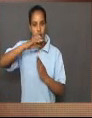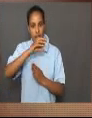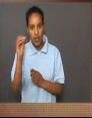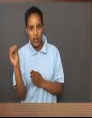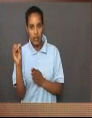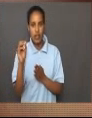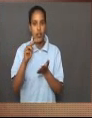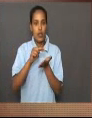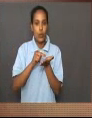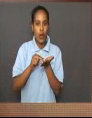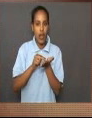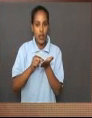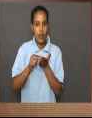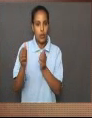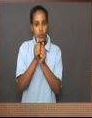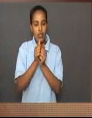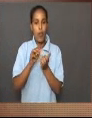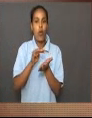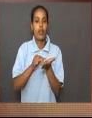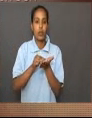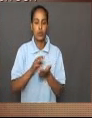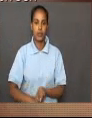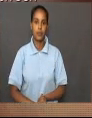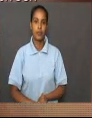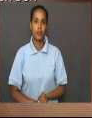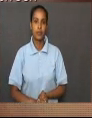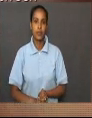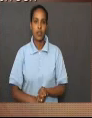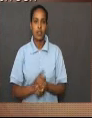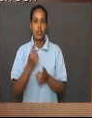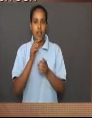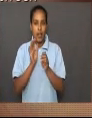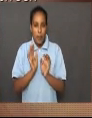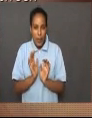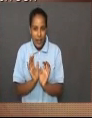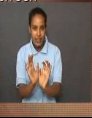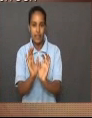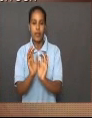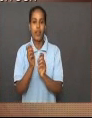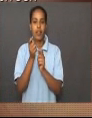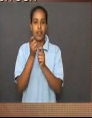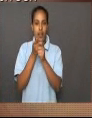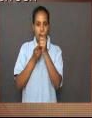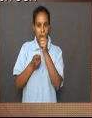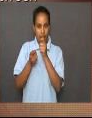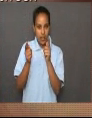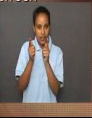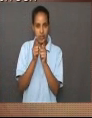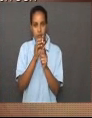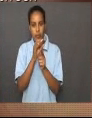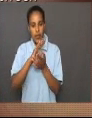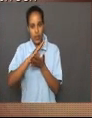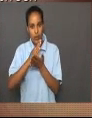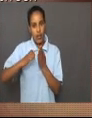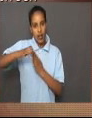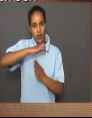and nuclei within molecules, the repulsive interactions between